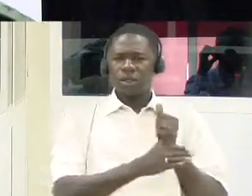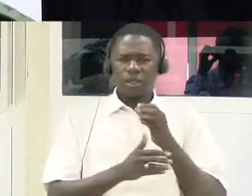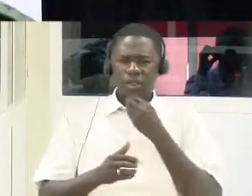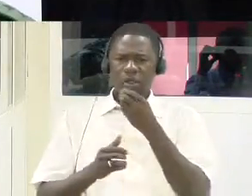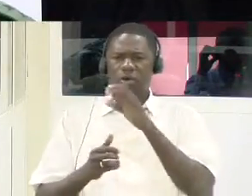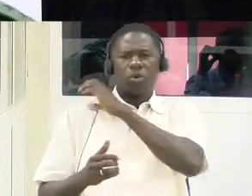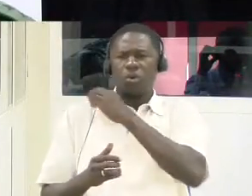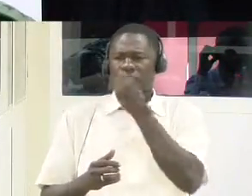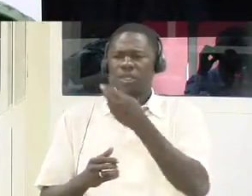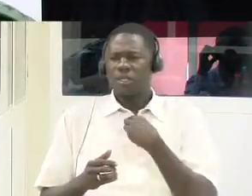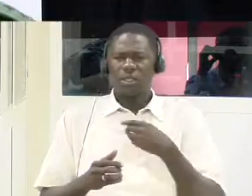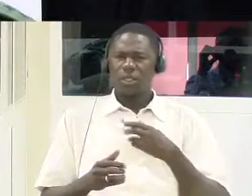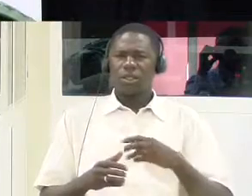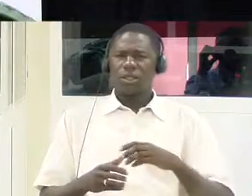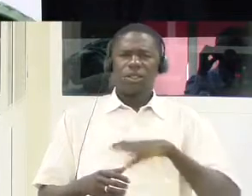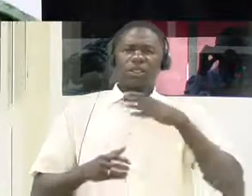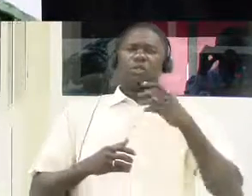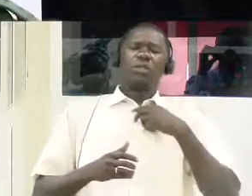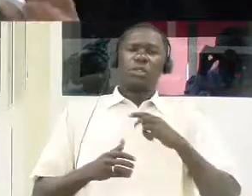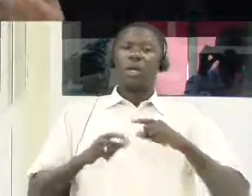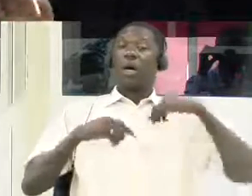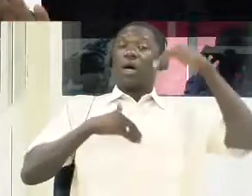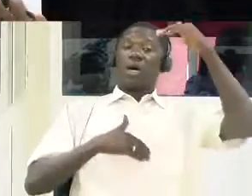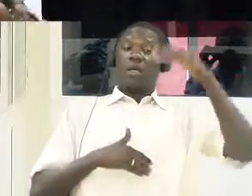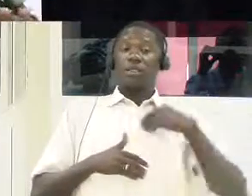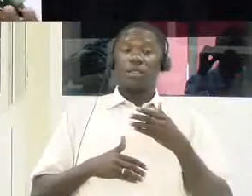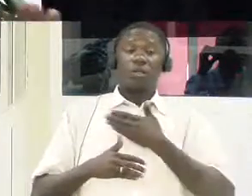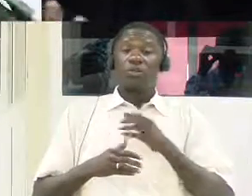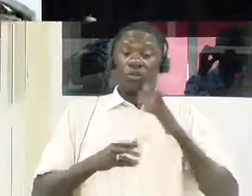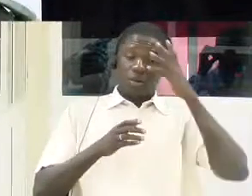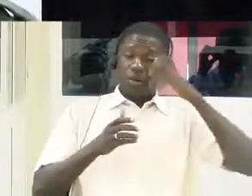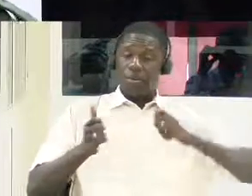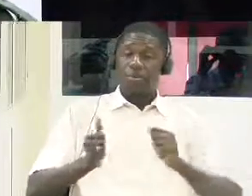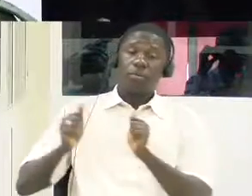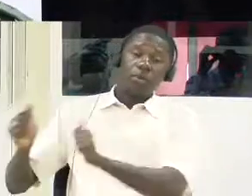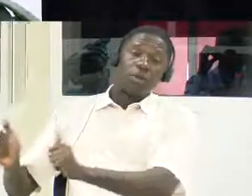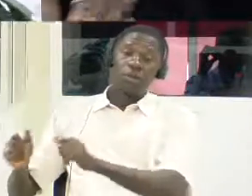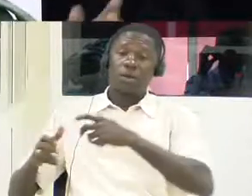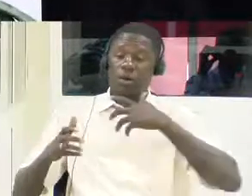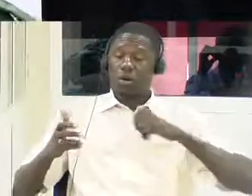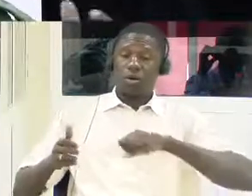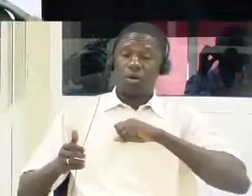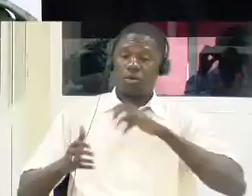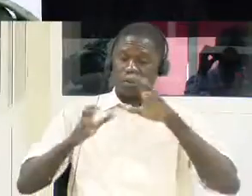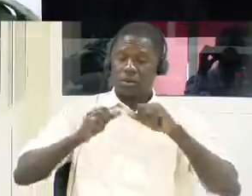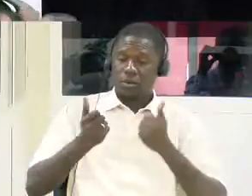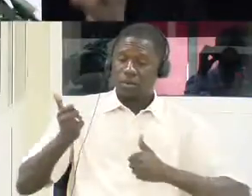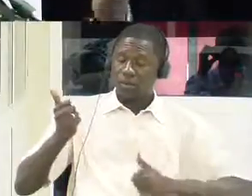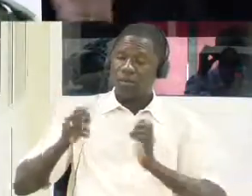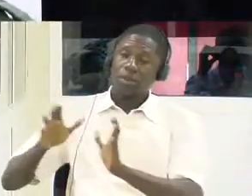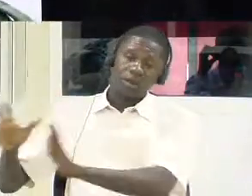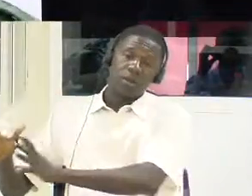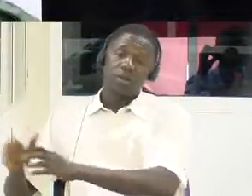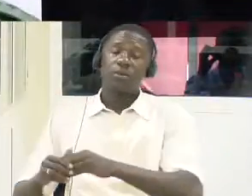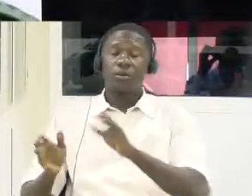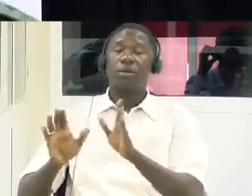high, so let us have a meeting. Let us place our weapons and have a meeting without weapons because the situation tension